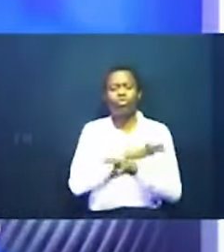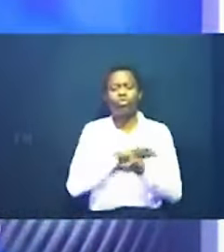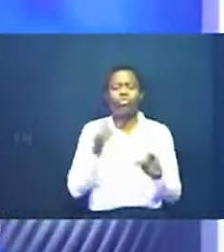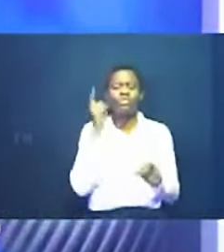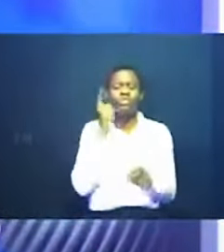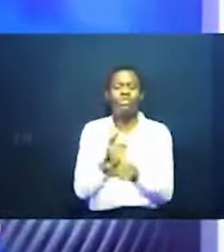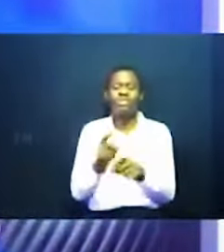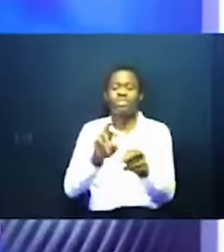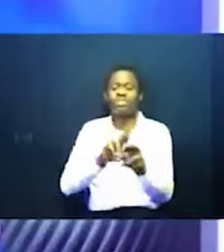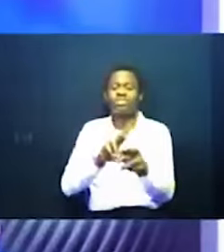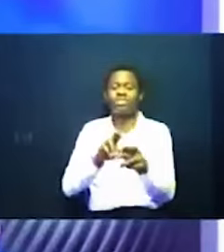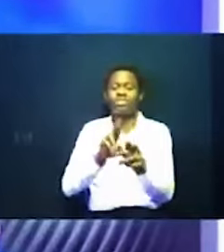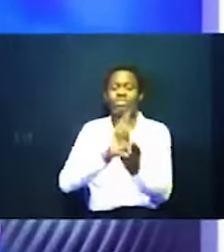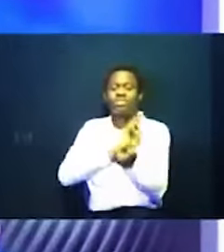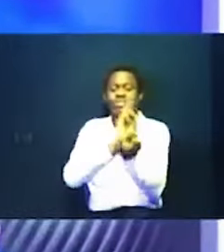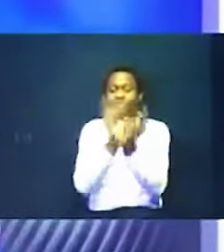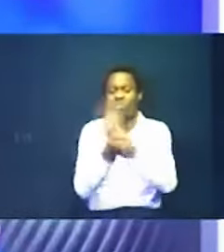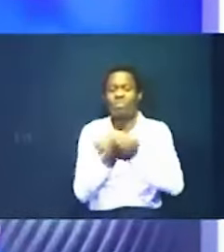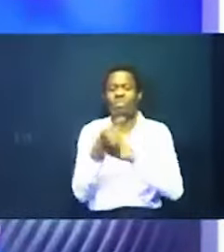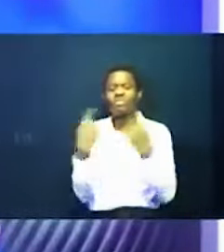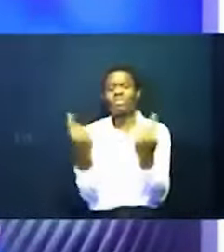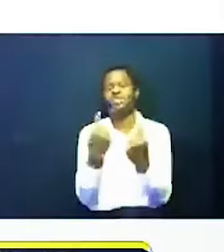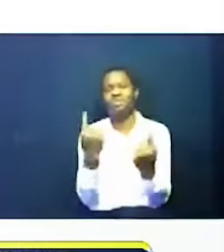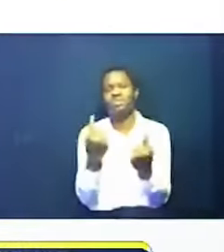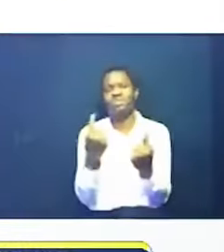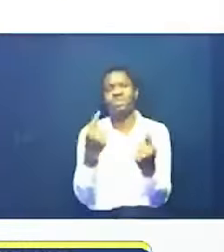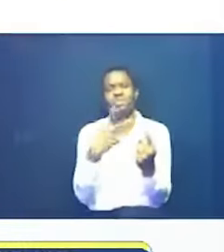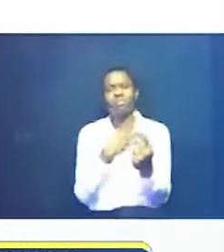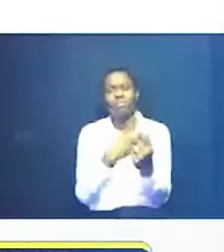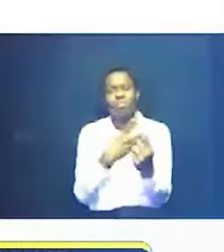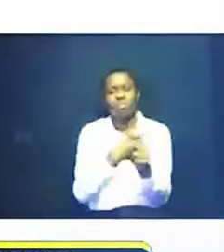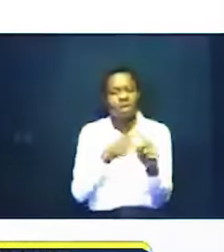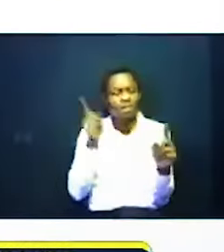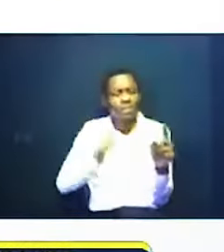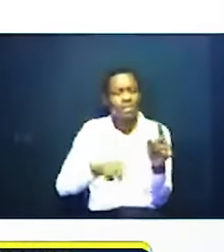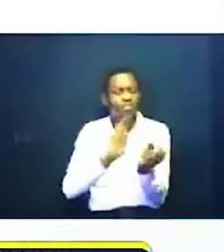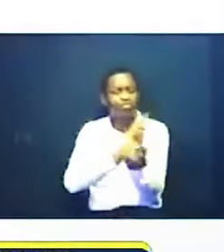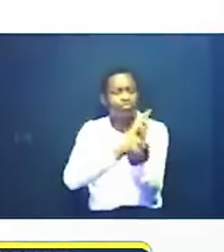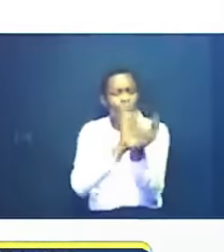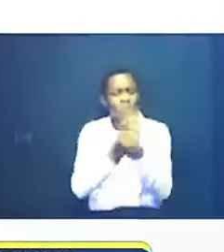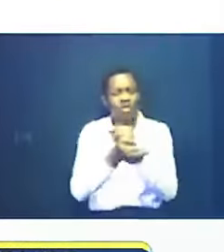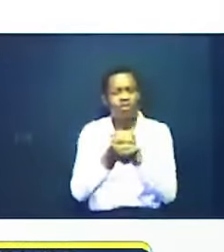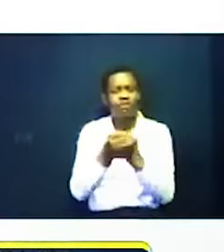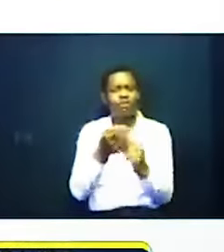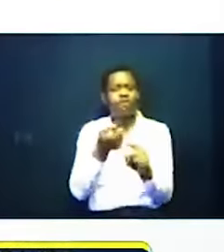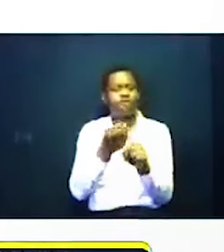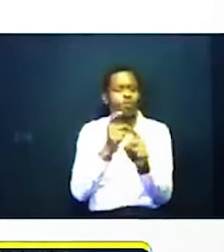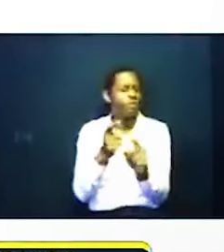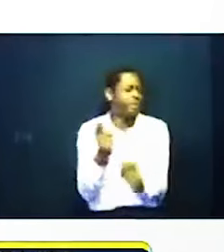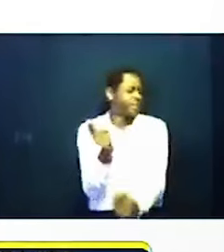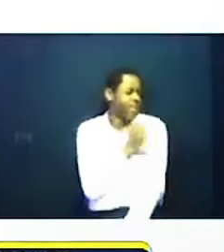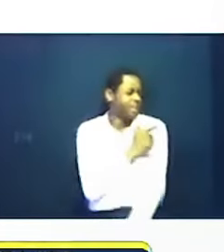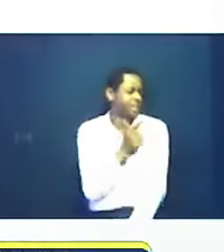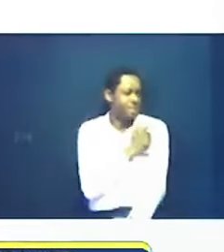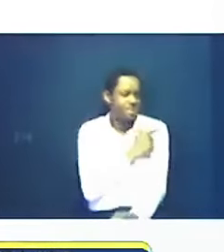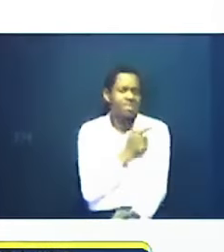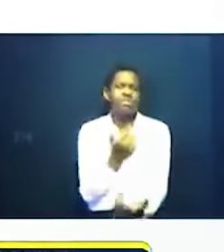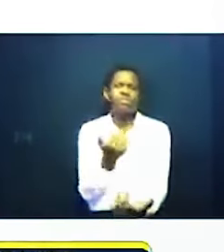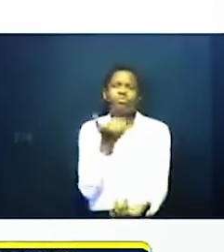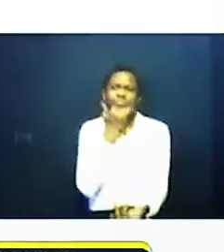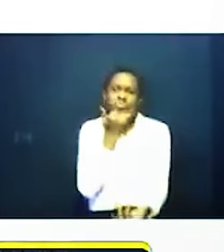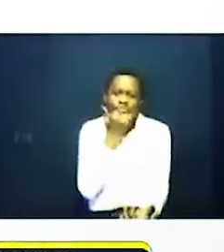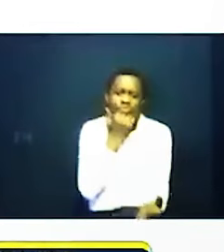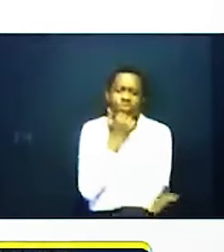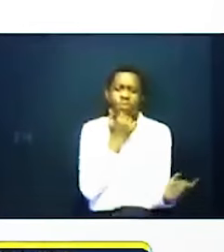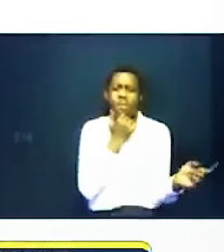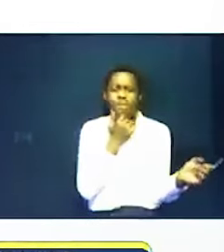also repent from slothful, indolent behavior. And says say yes actually I journey every morning home kwa nemu says say yes